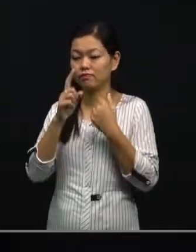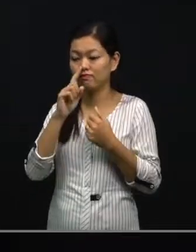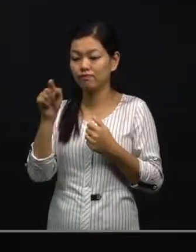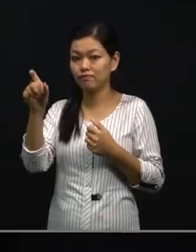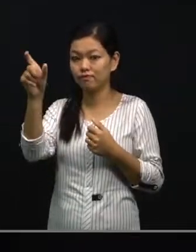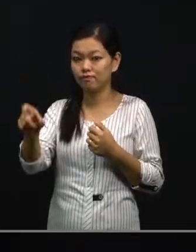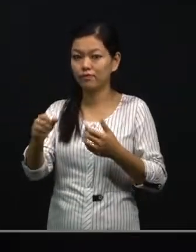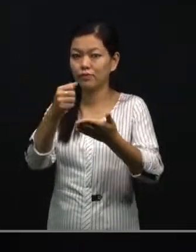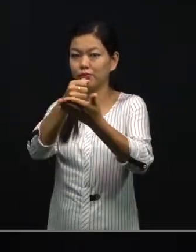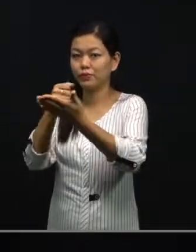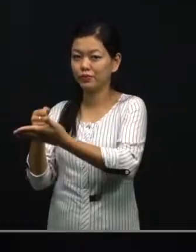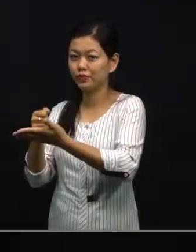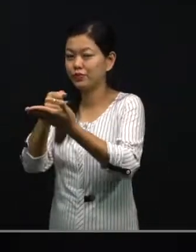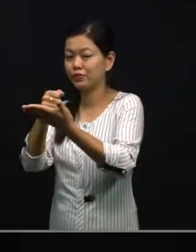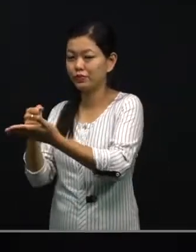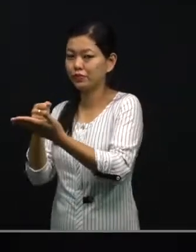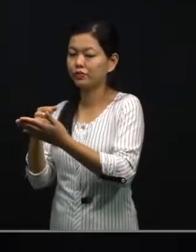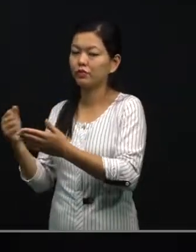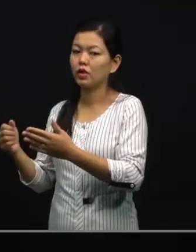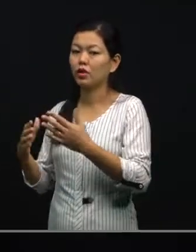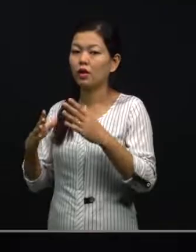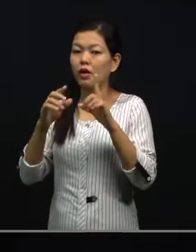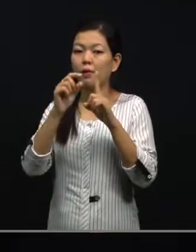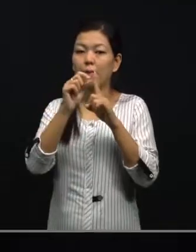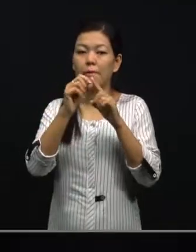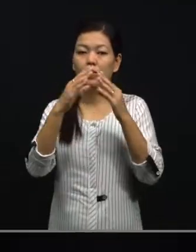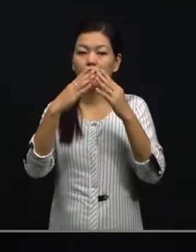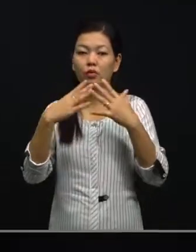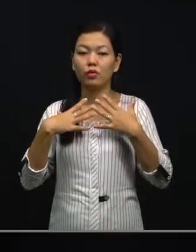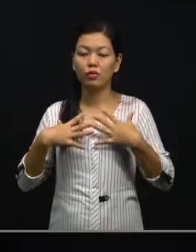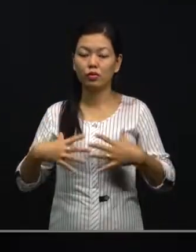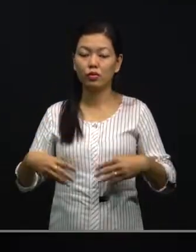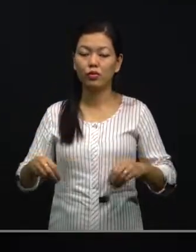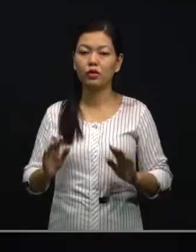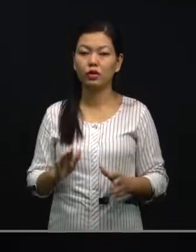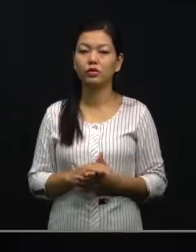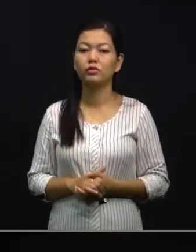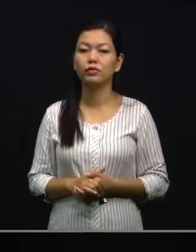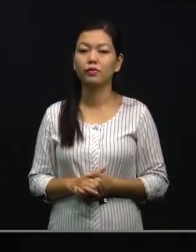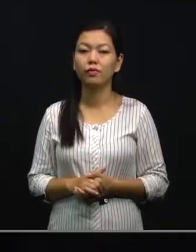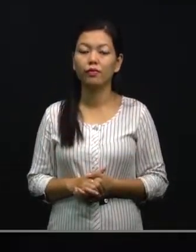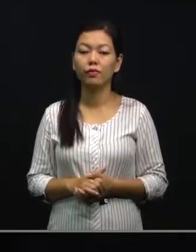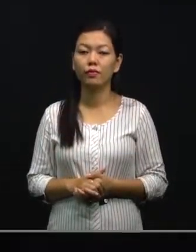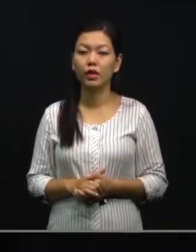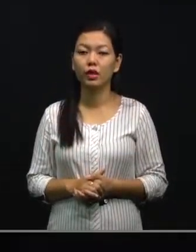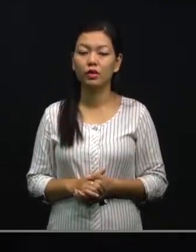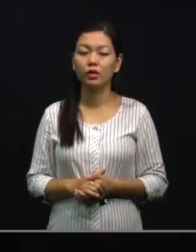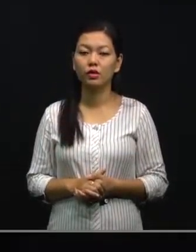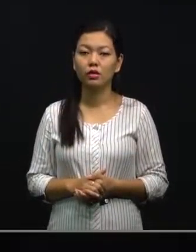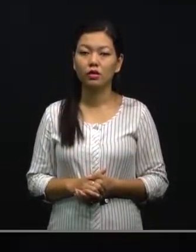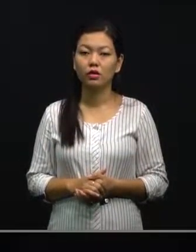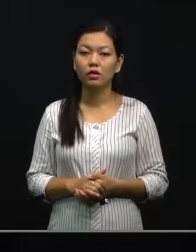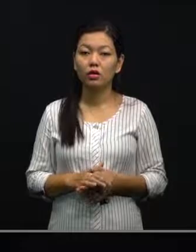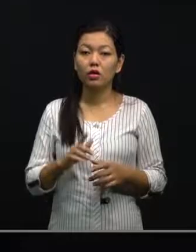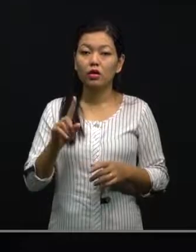fact, he also learned a lot of things from Virginia. His guilty spirits haunt the chase, but he